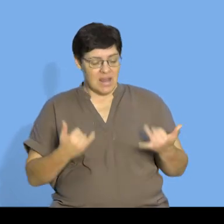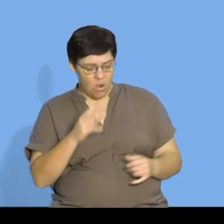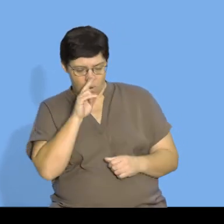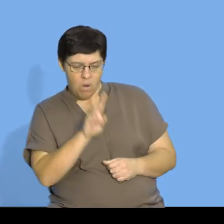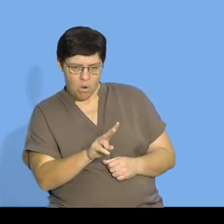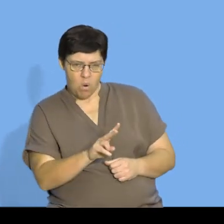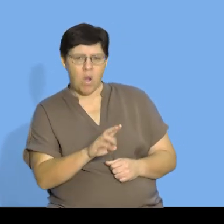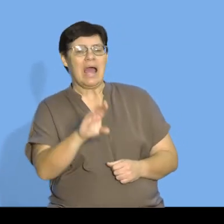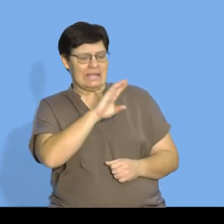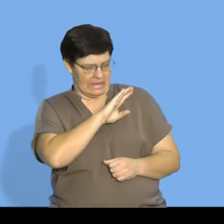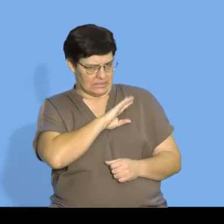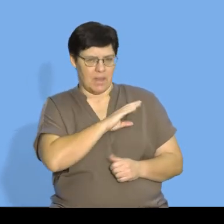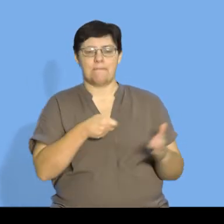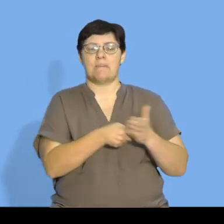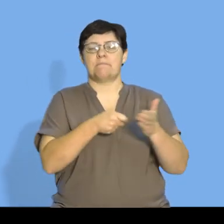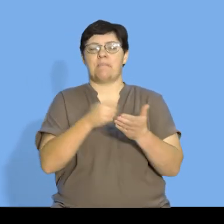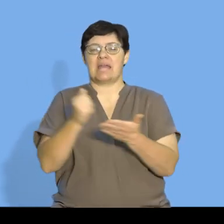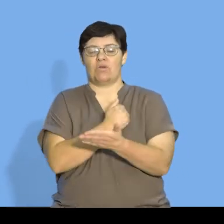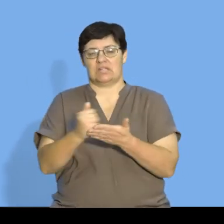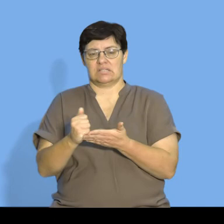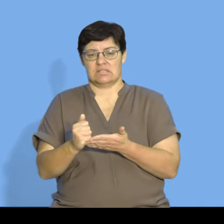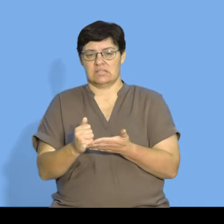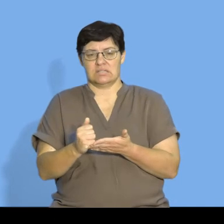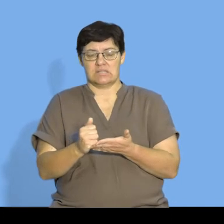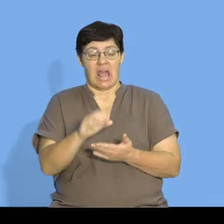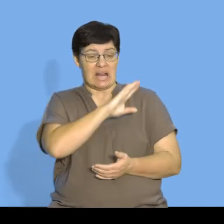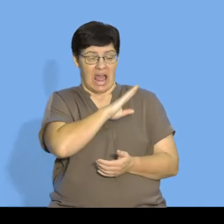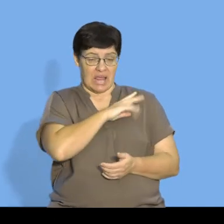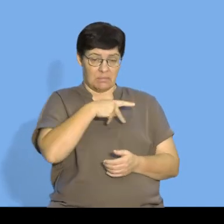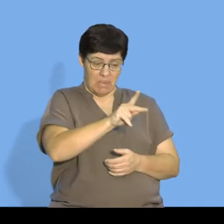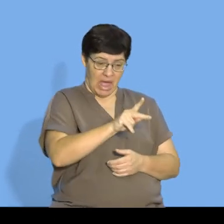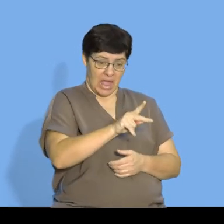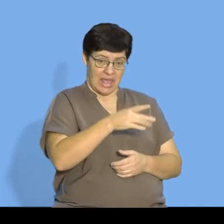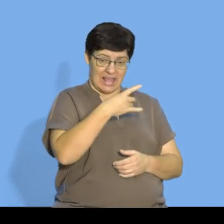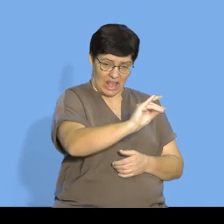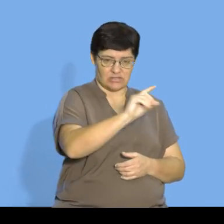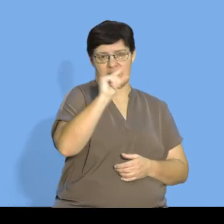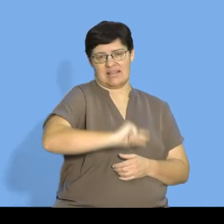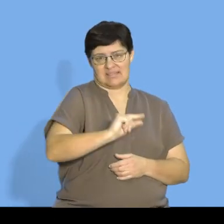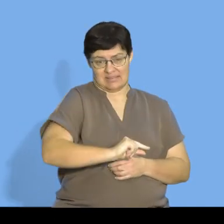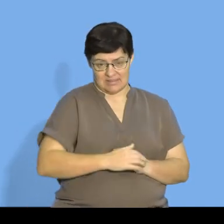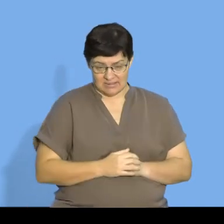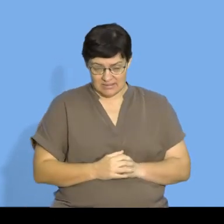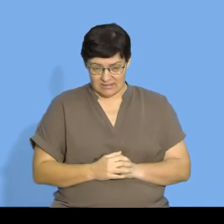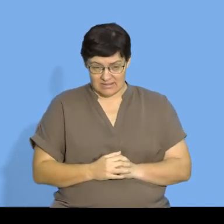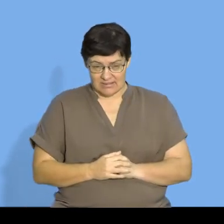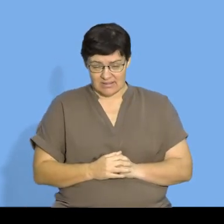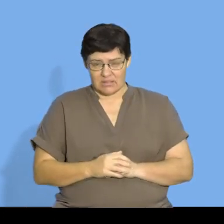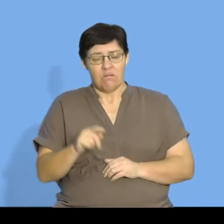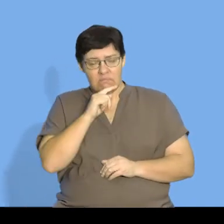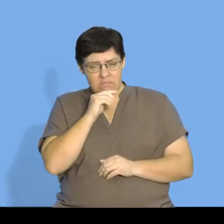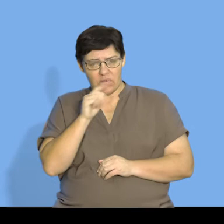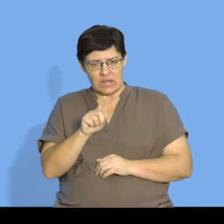clearly you can see more customers were buying on credit as compared to cash sales. Now, what will this? This will